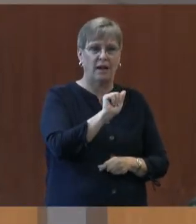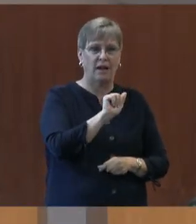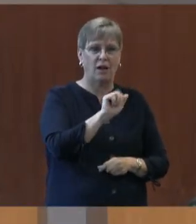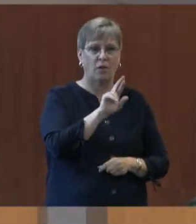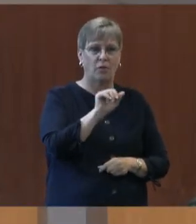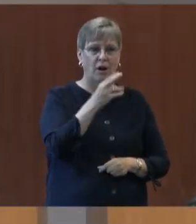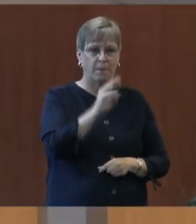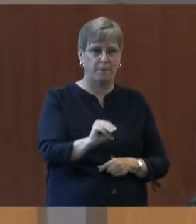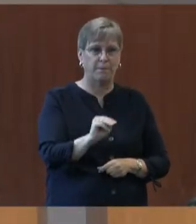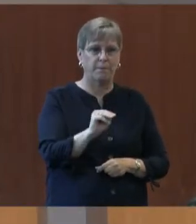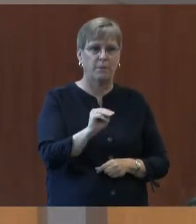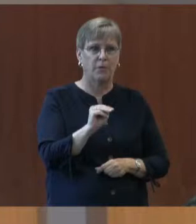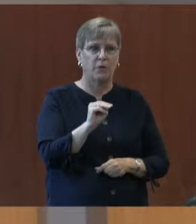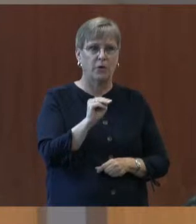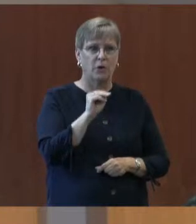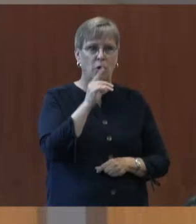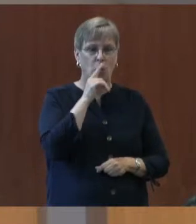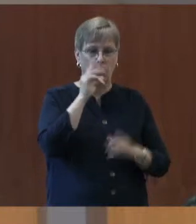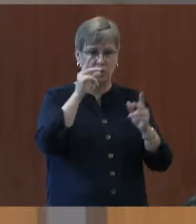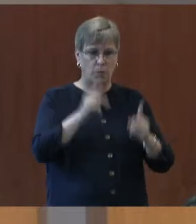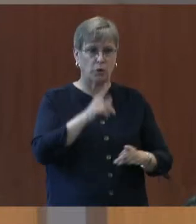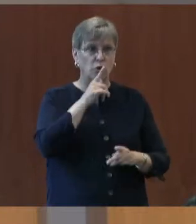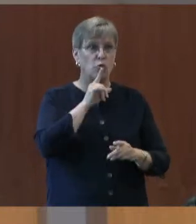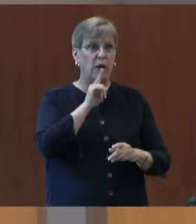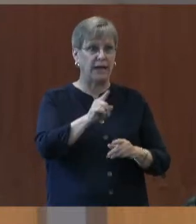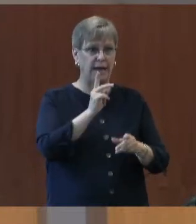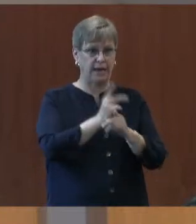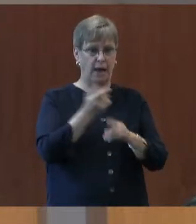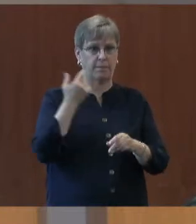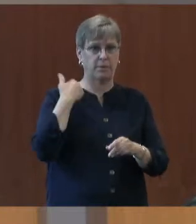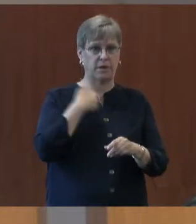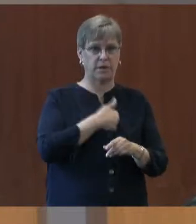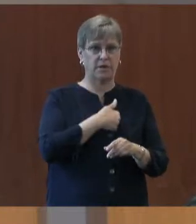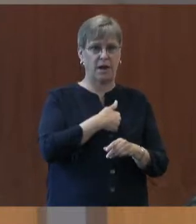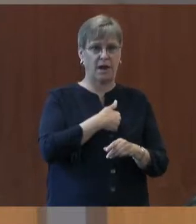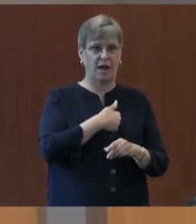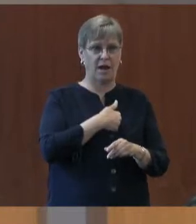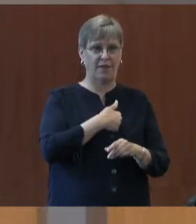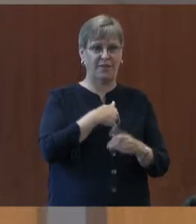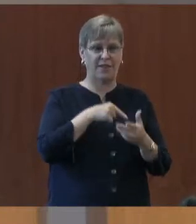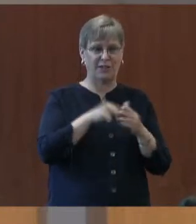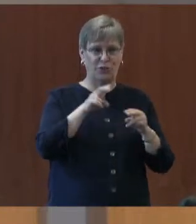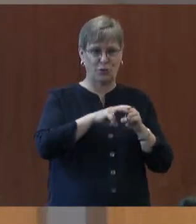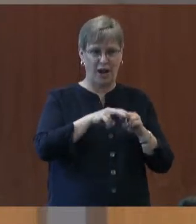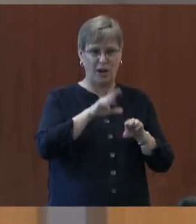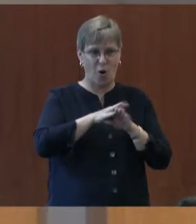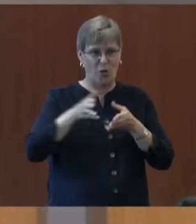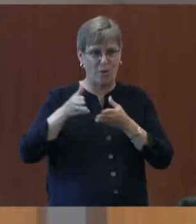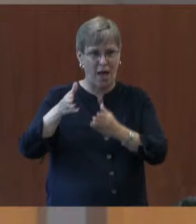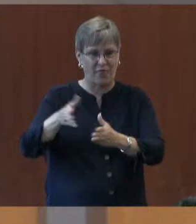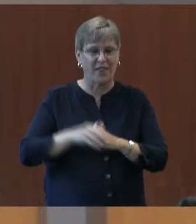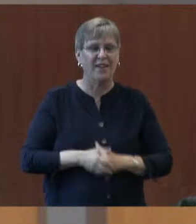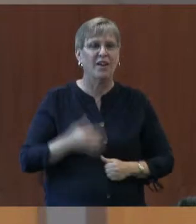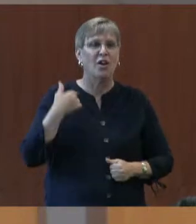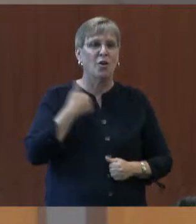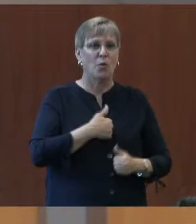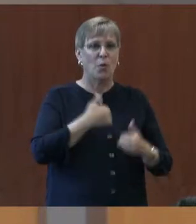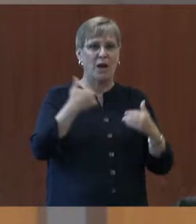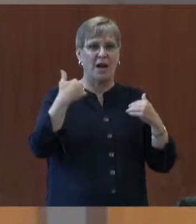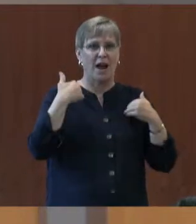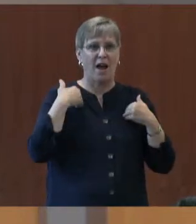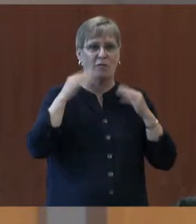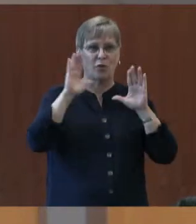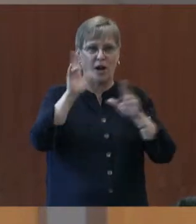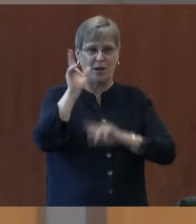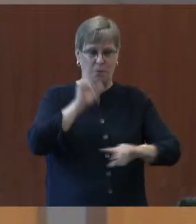who was the person that really kept this train moving forward. We have some really great people